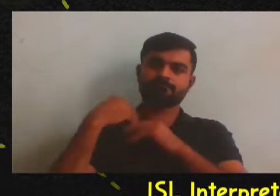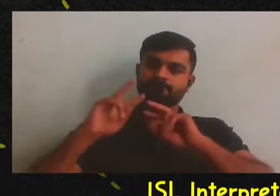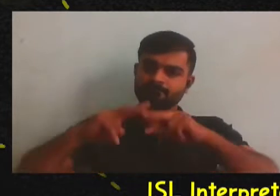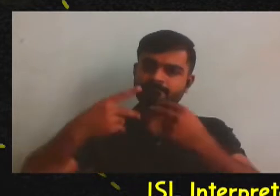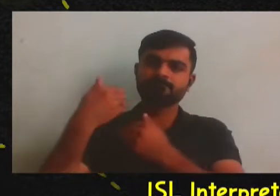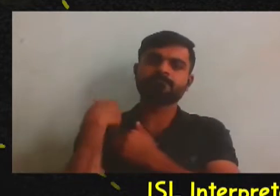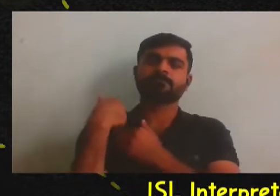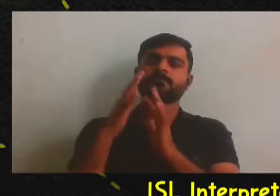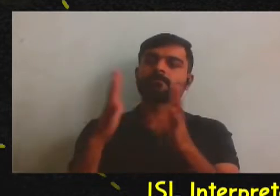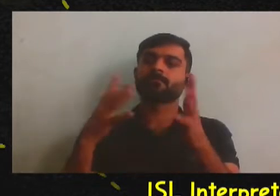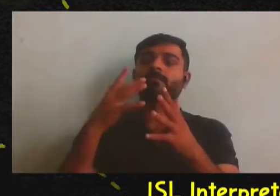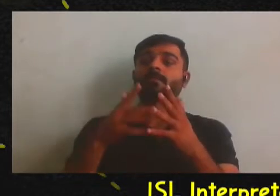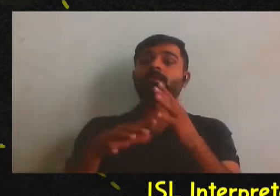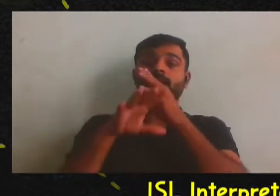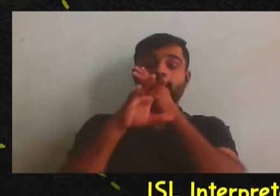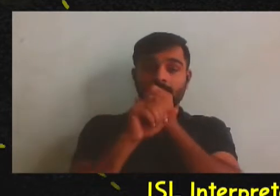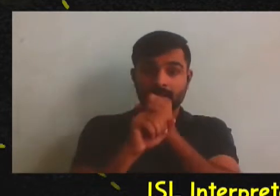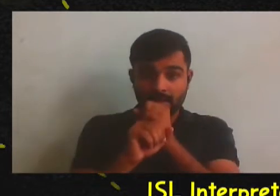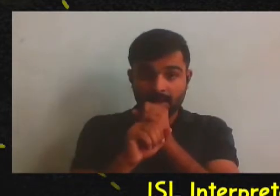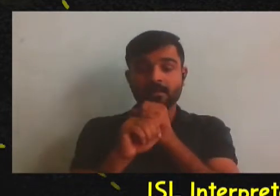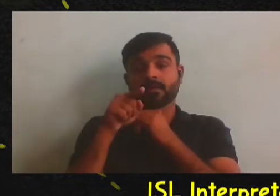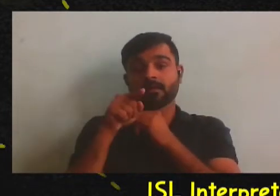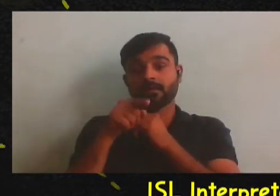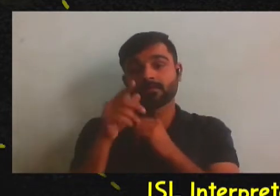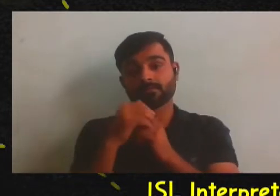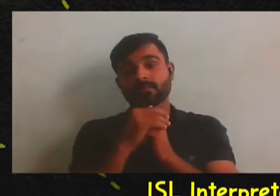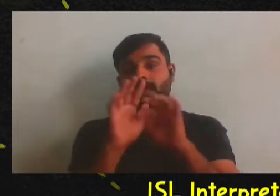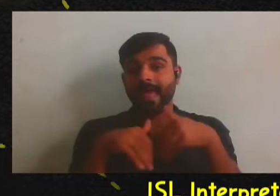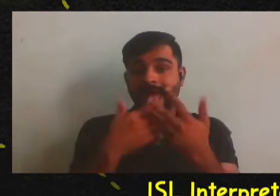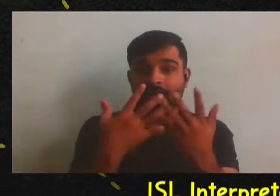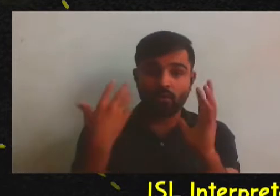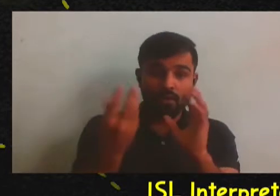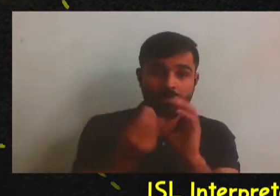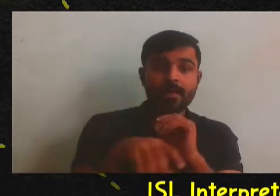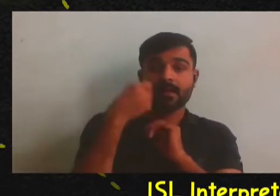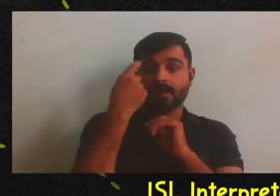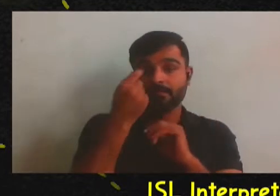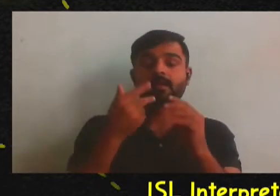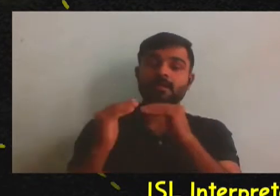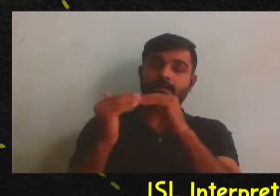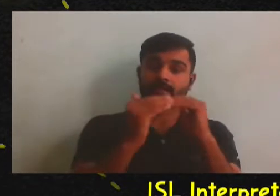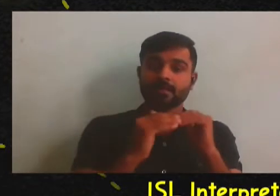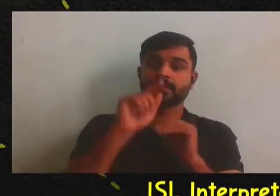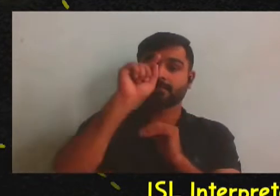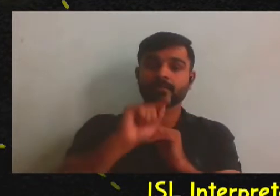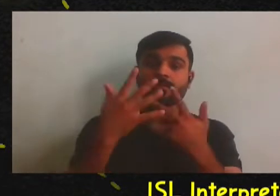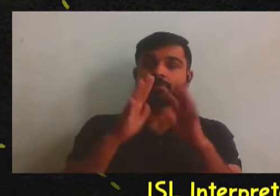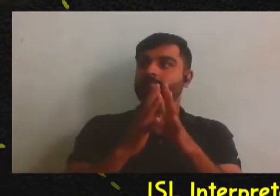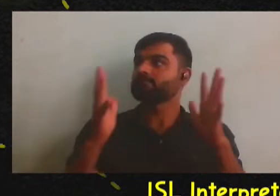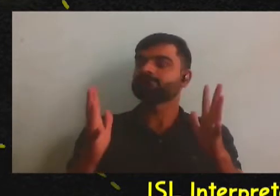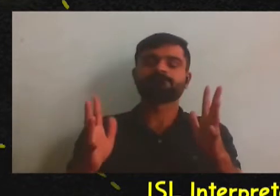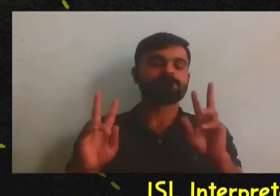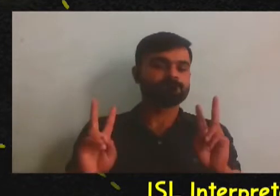responsibility, because the consequences of how we understand and the standard setting and guidance, there's a huge